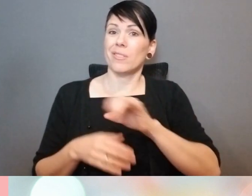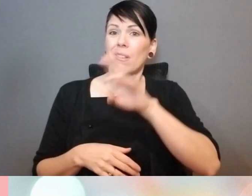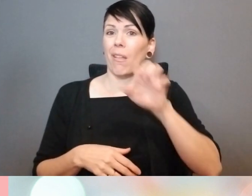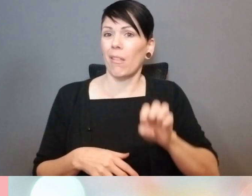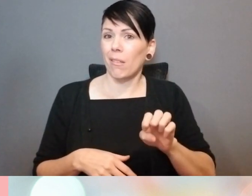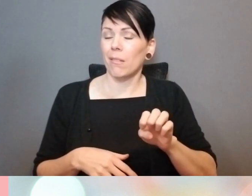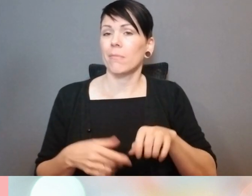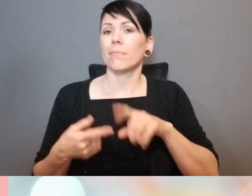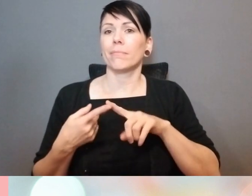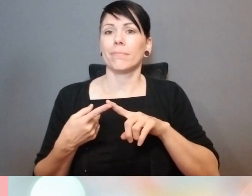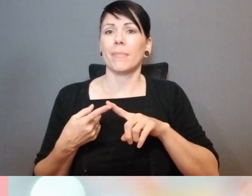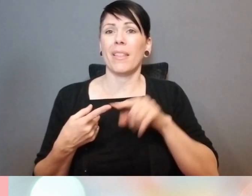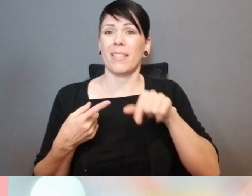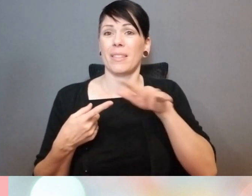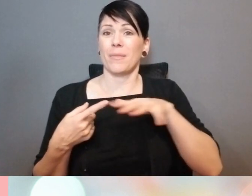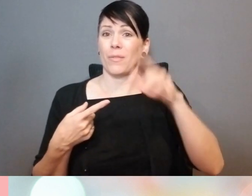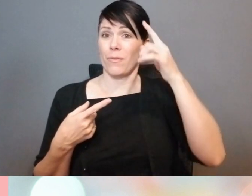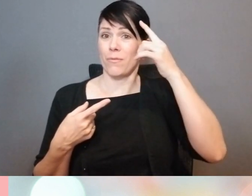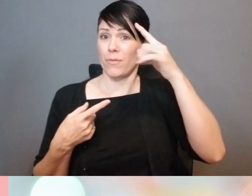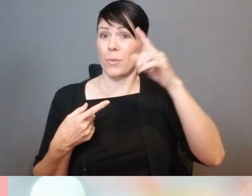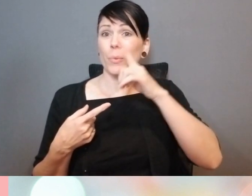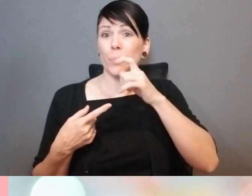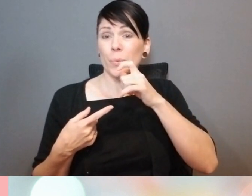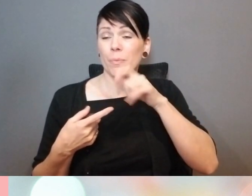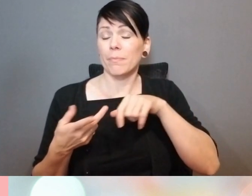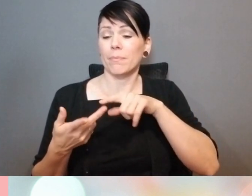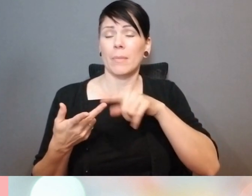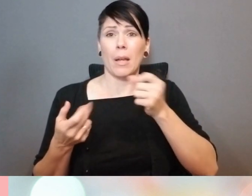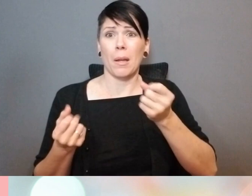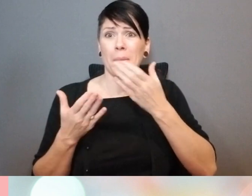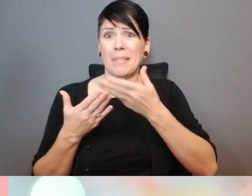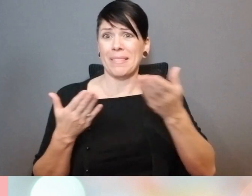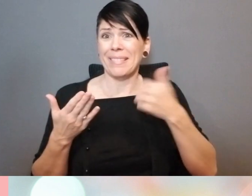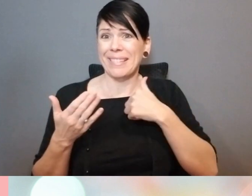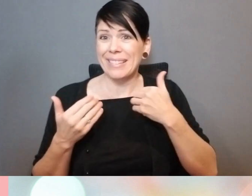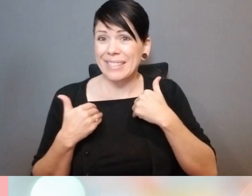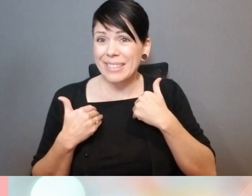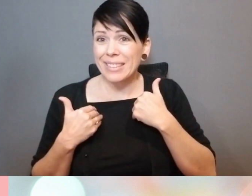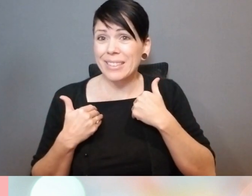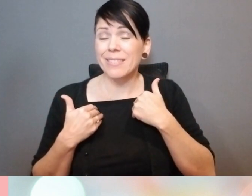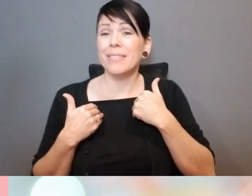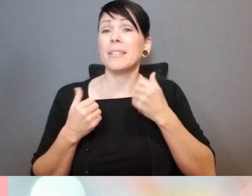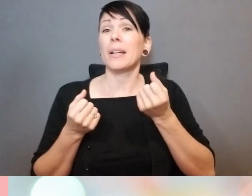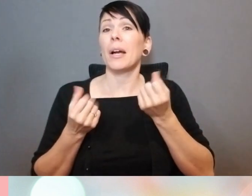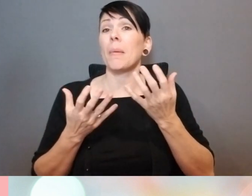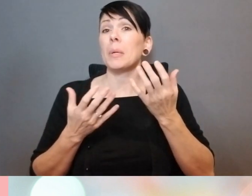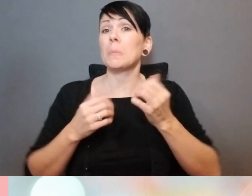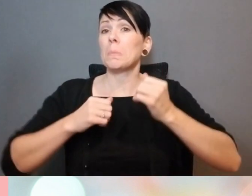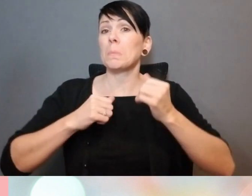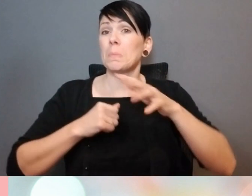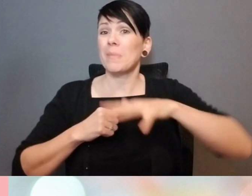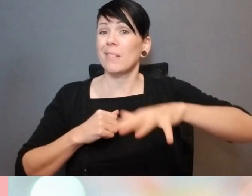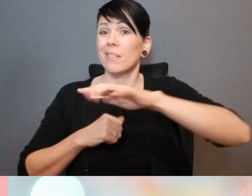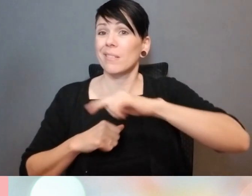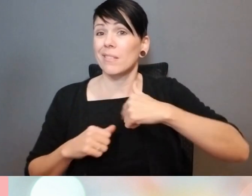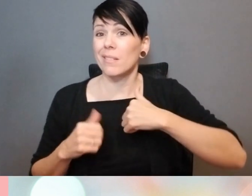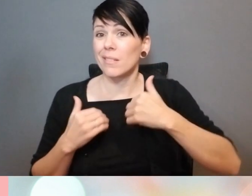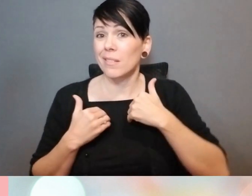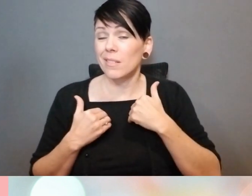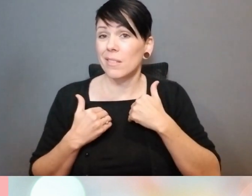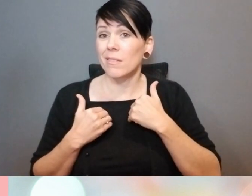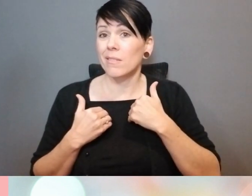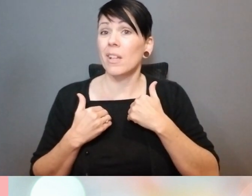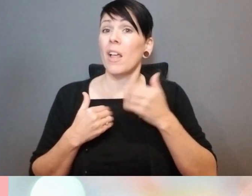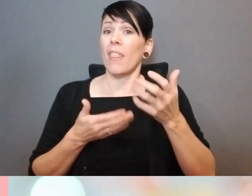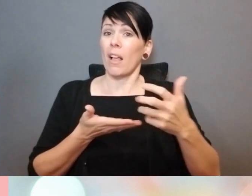style? Who is this space for? How much stuff do I have? How much space do I have? What is the plan for my doll collection? Does